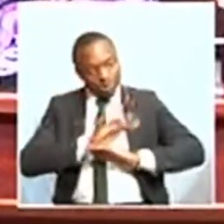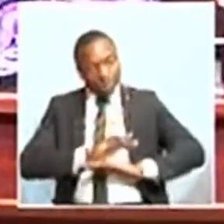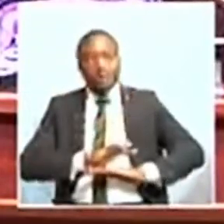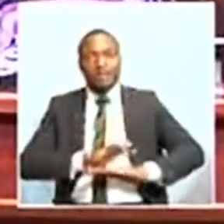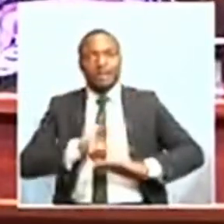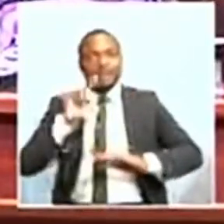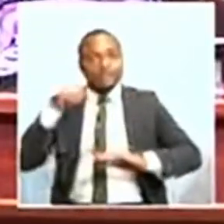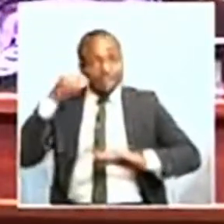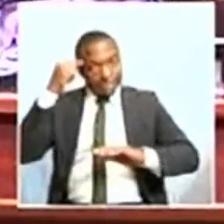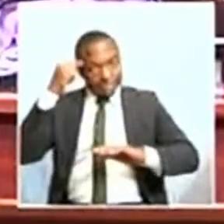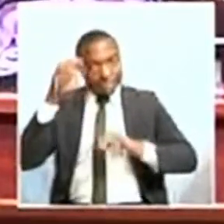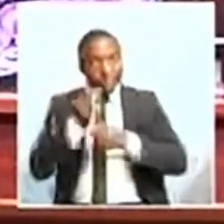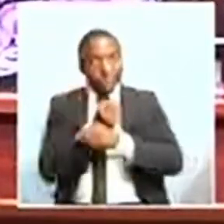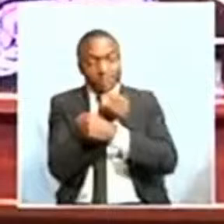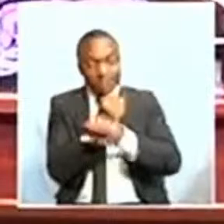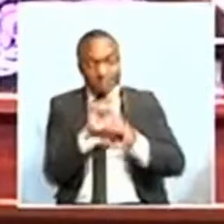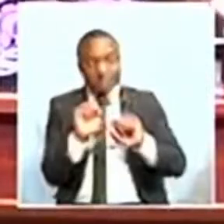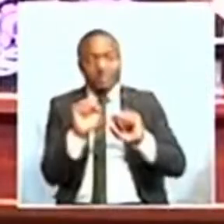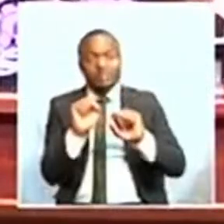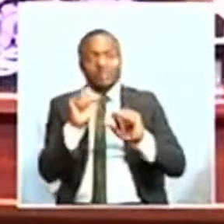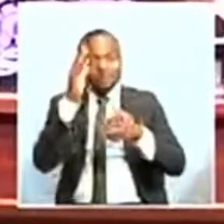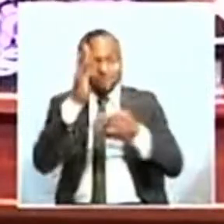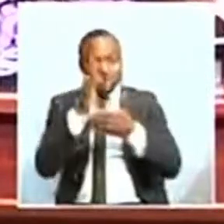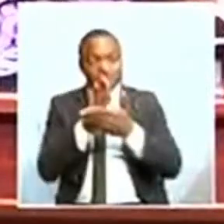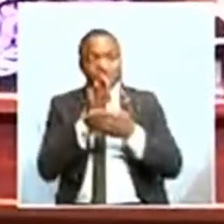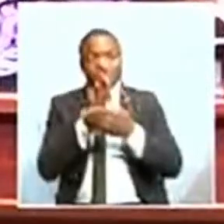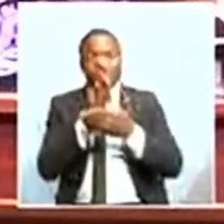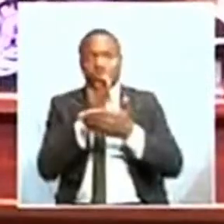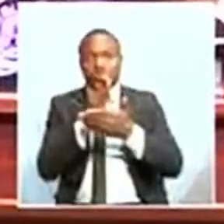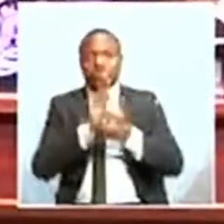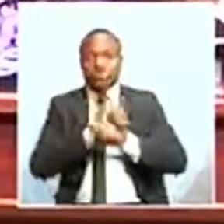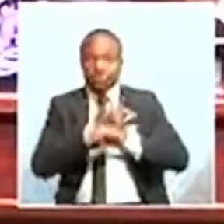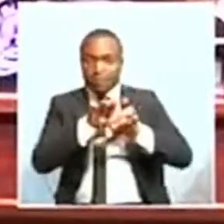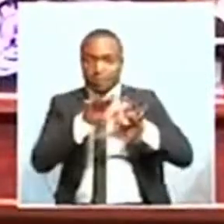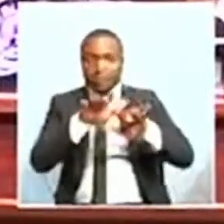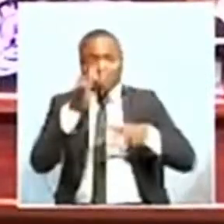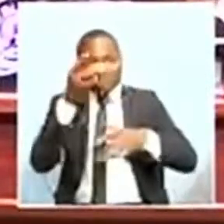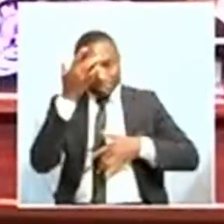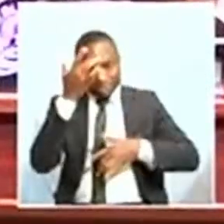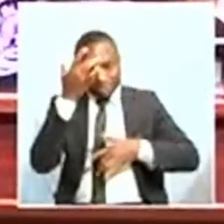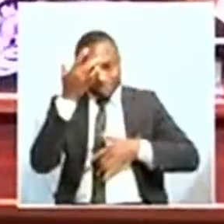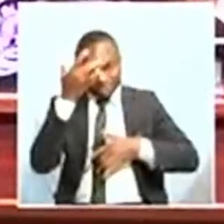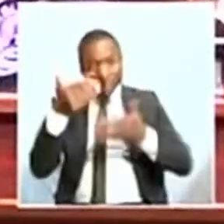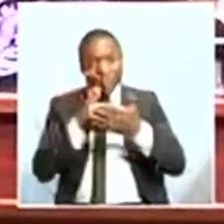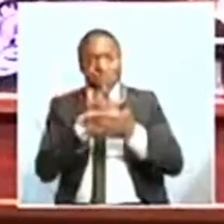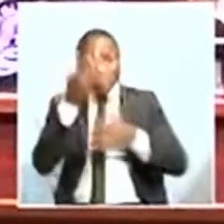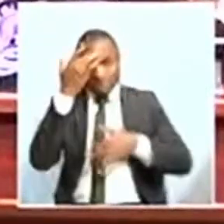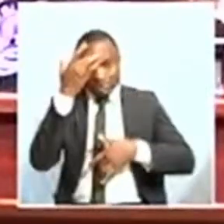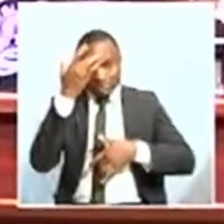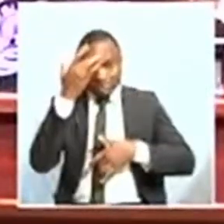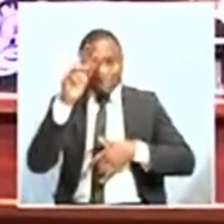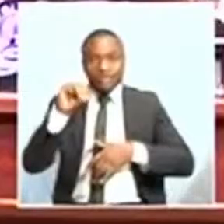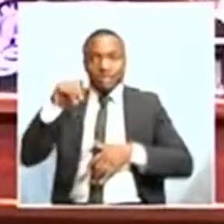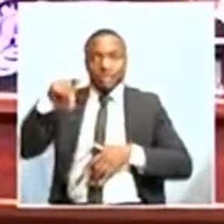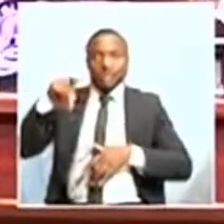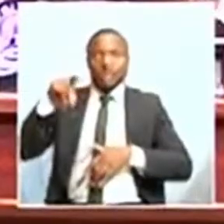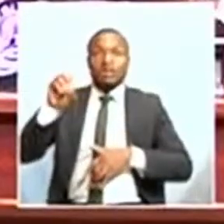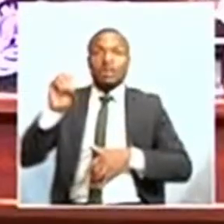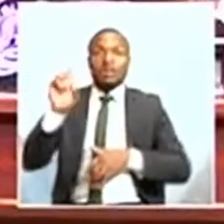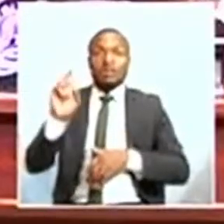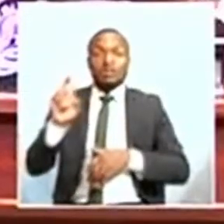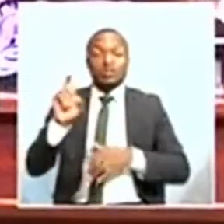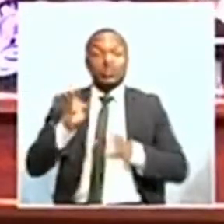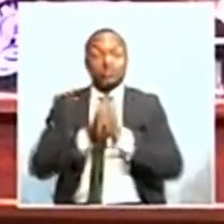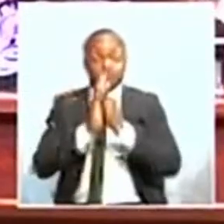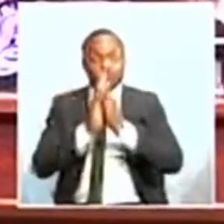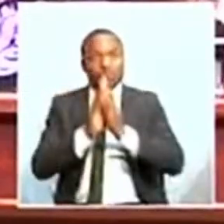all necessary measures to contain the spread of Mpox in the country. I would further like to call upon all